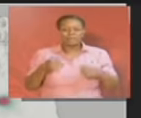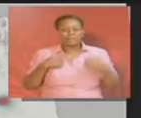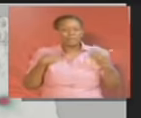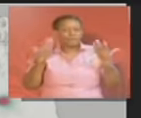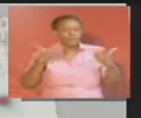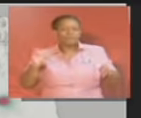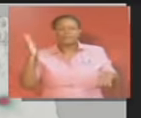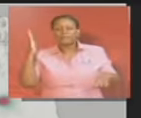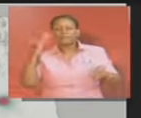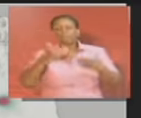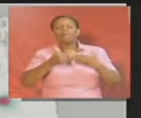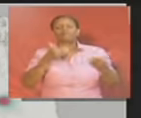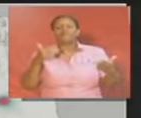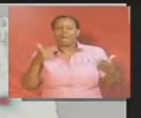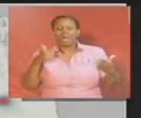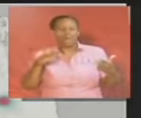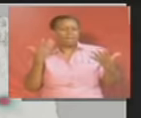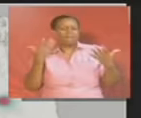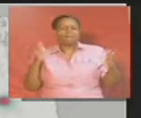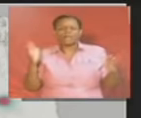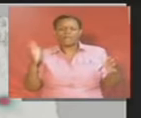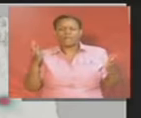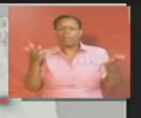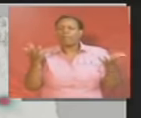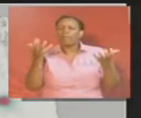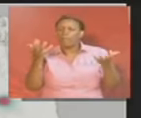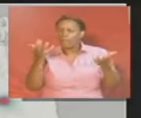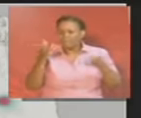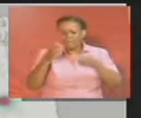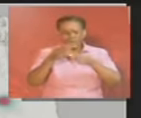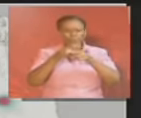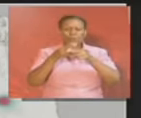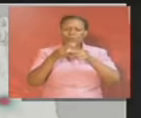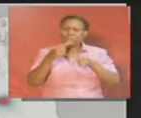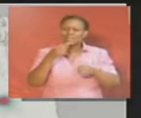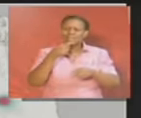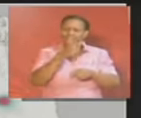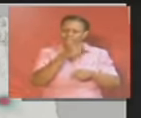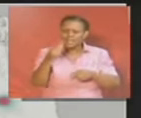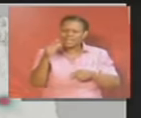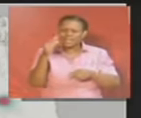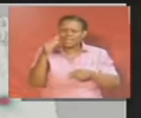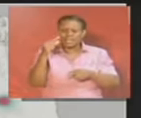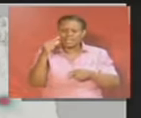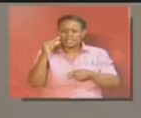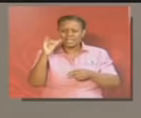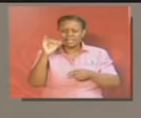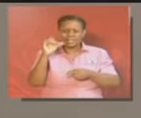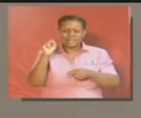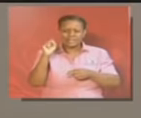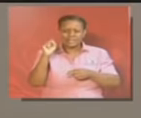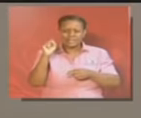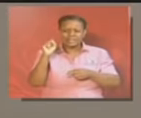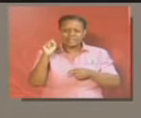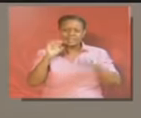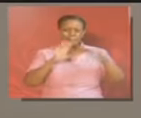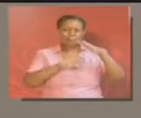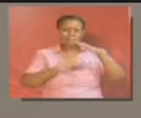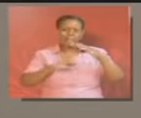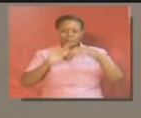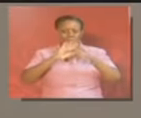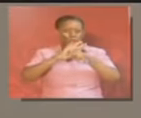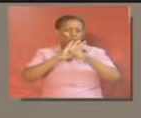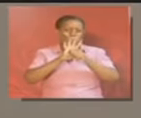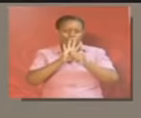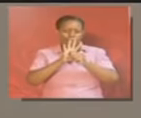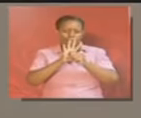and I would like to highlight again, the GIS-based COVID-19 dashboard, which is currently available. You could access it